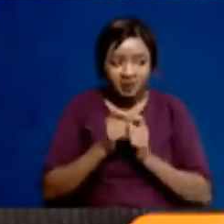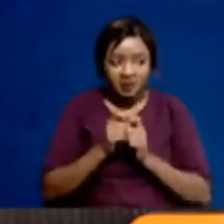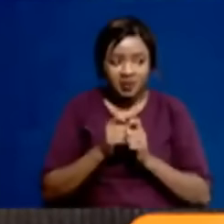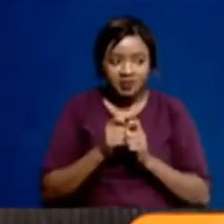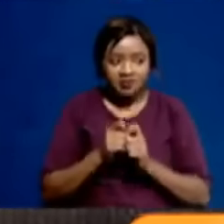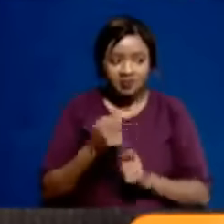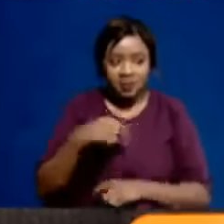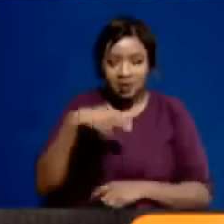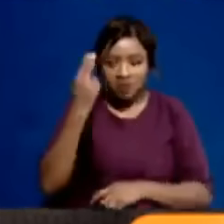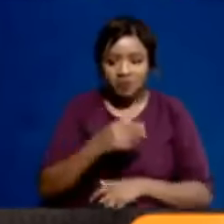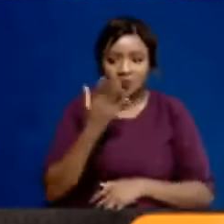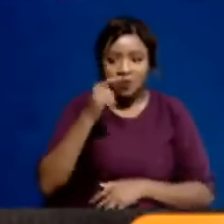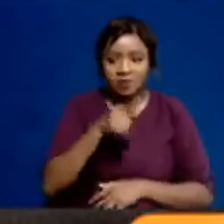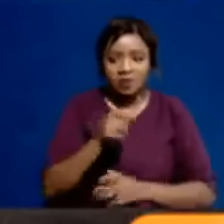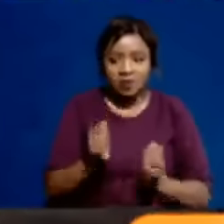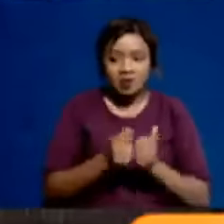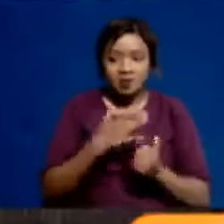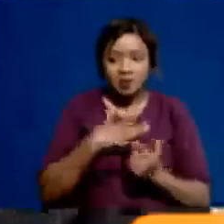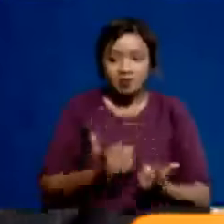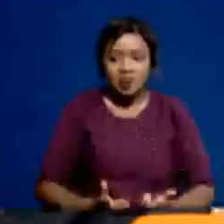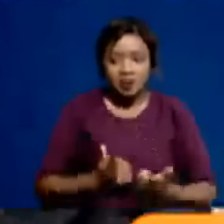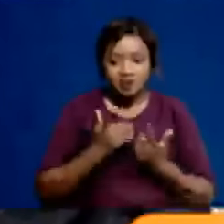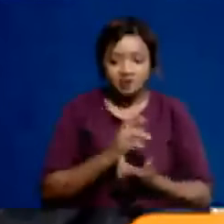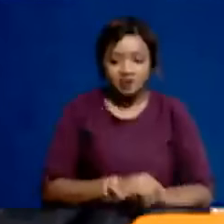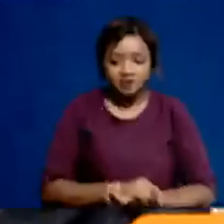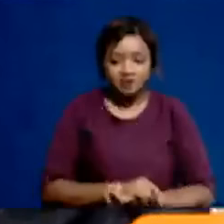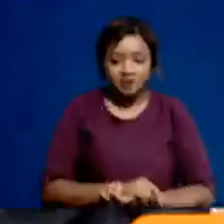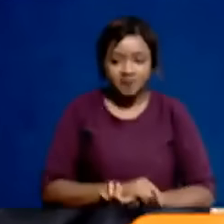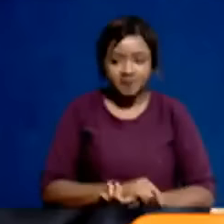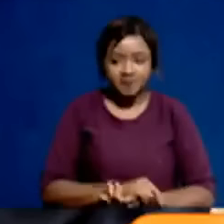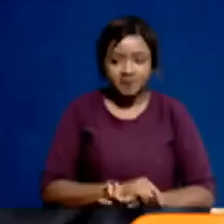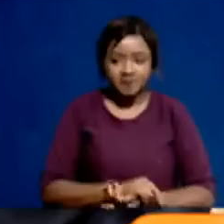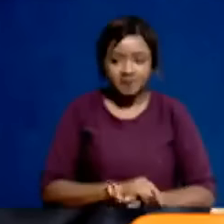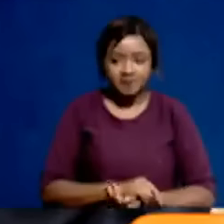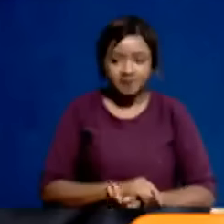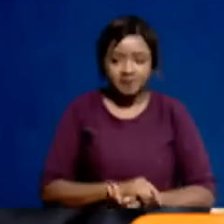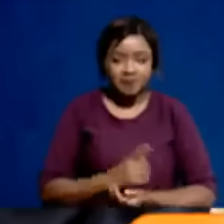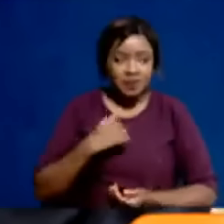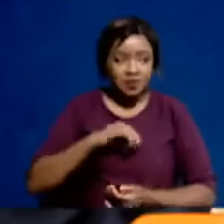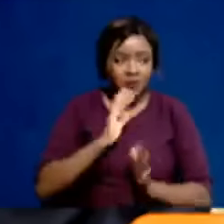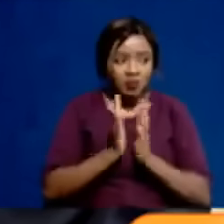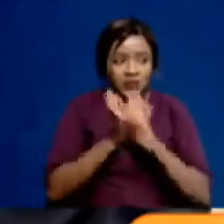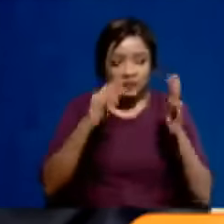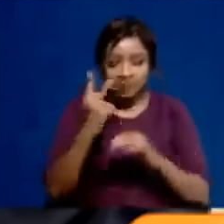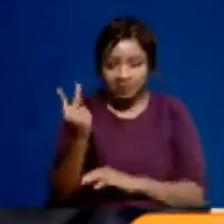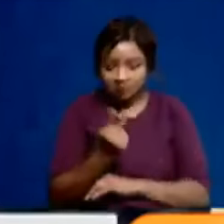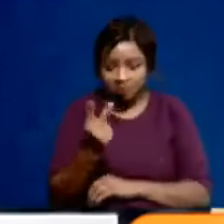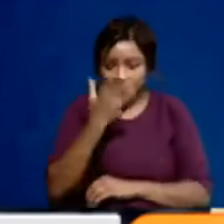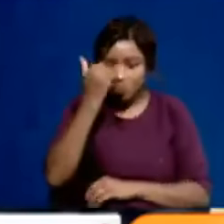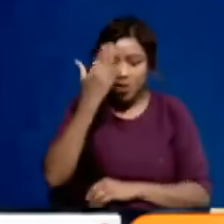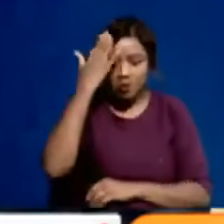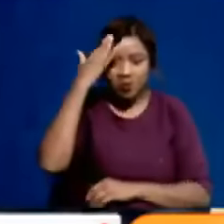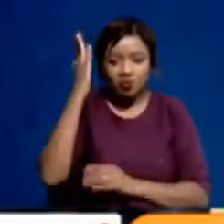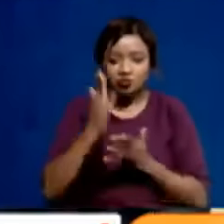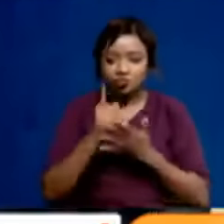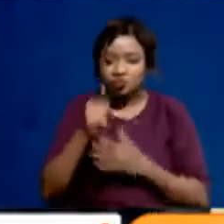result of this tragic occurrence in my life. We cherish both Nzomo and Muuo, as we know they will never